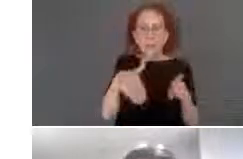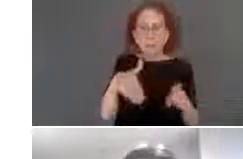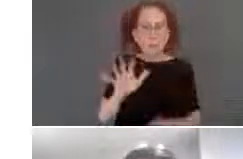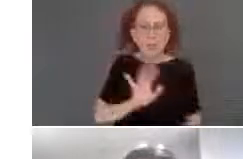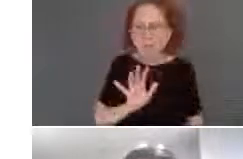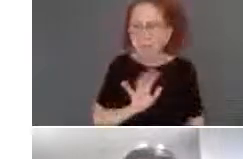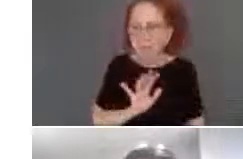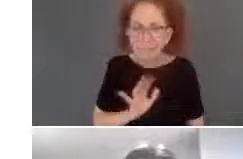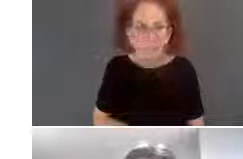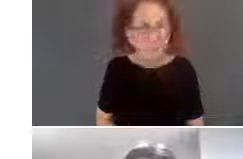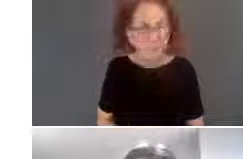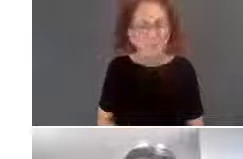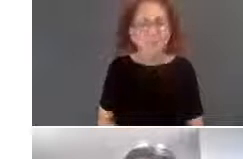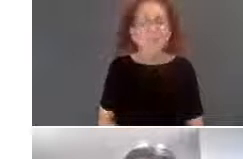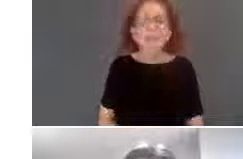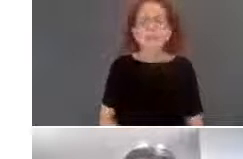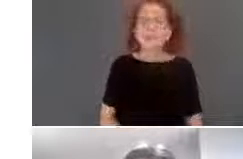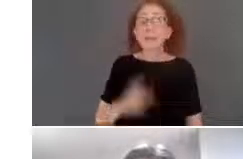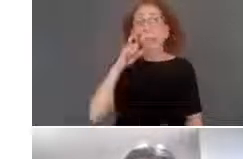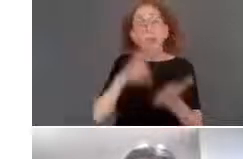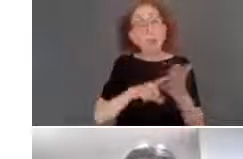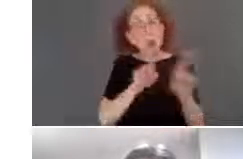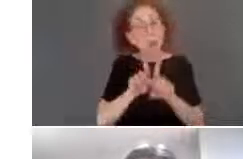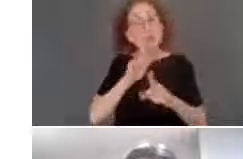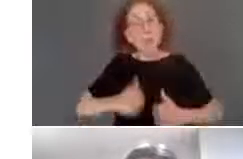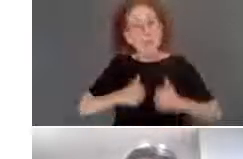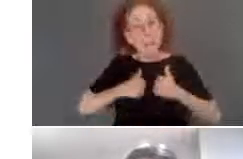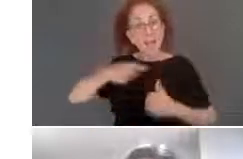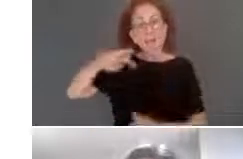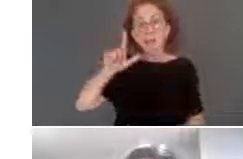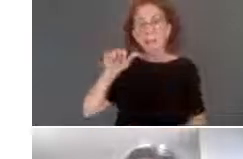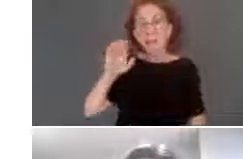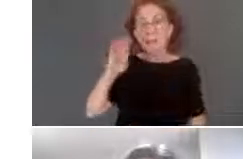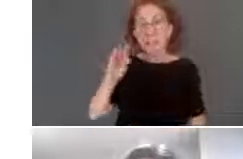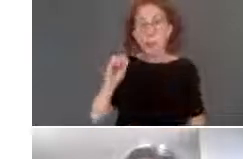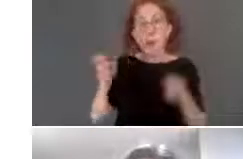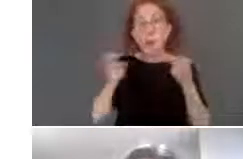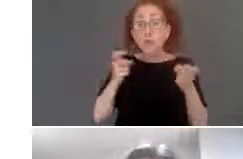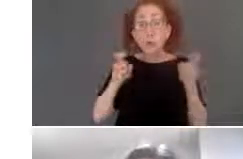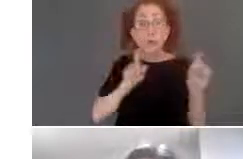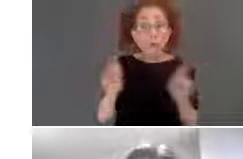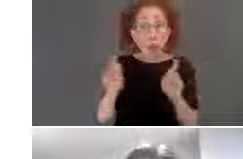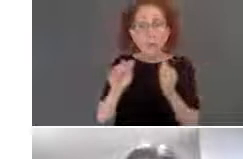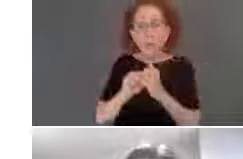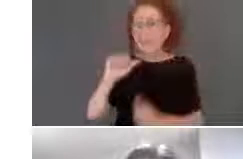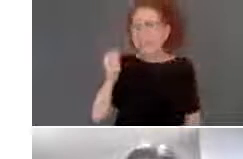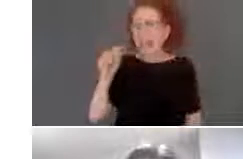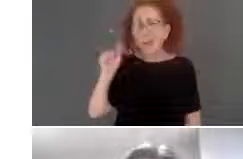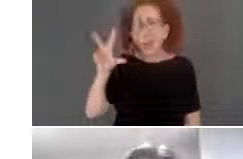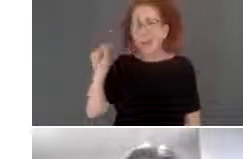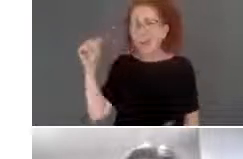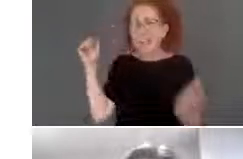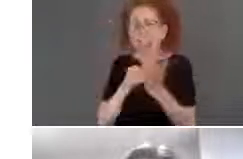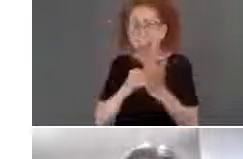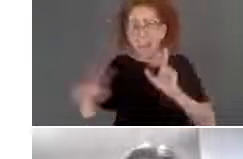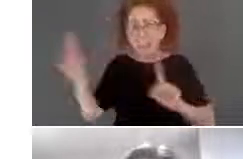And then we know this in real life because in the placebo-controlled trials that had tens of thousands of people,